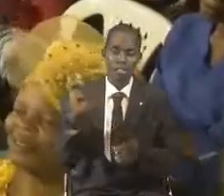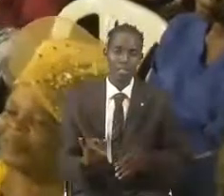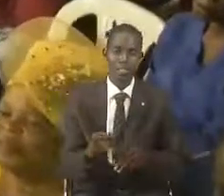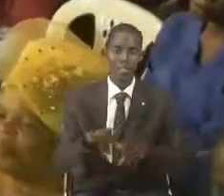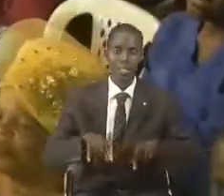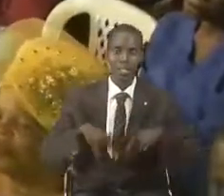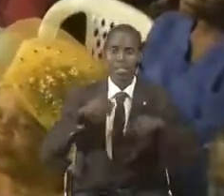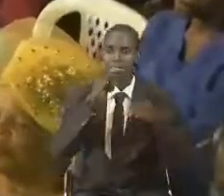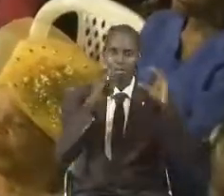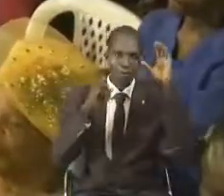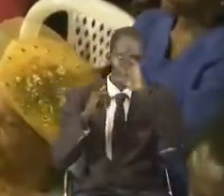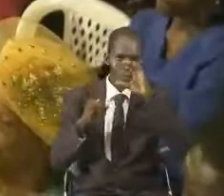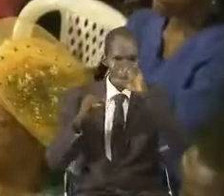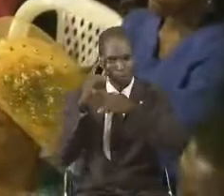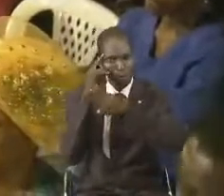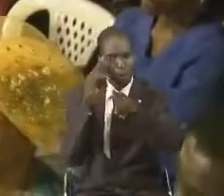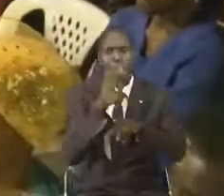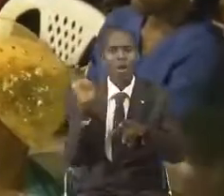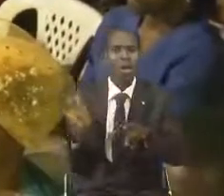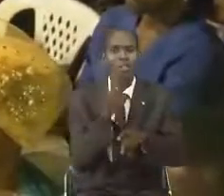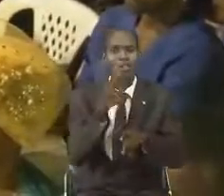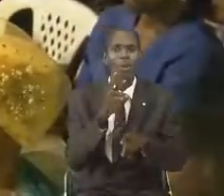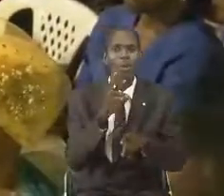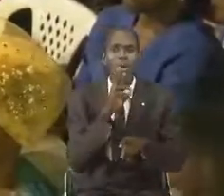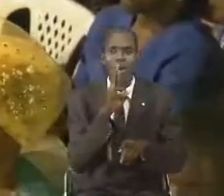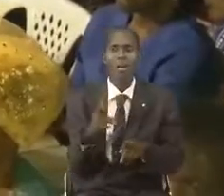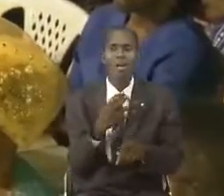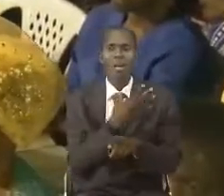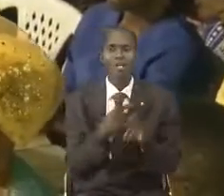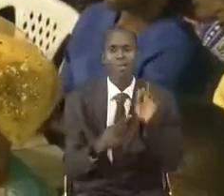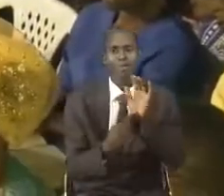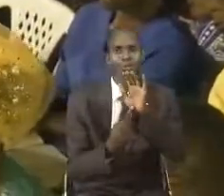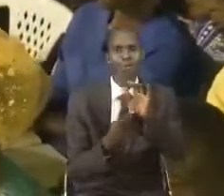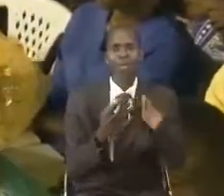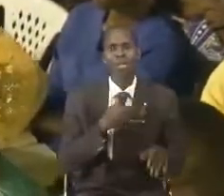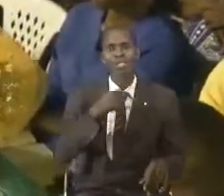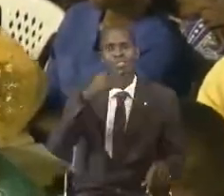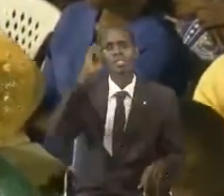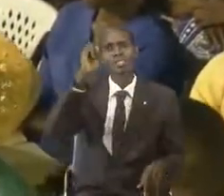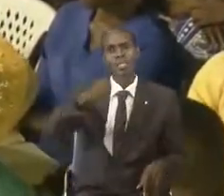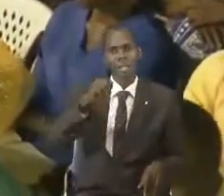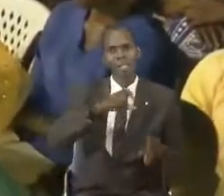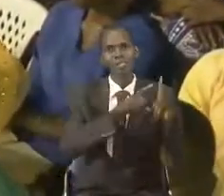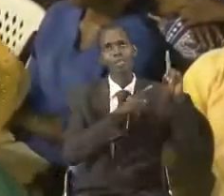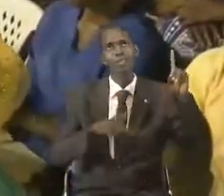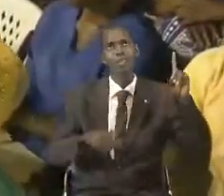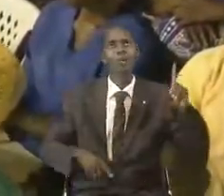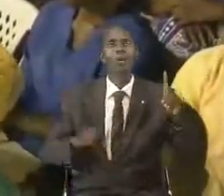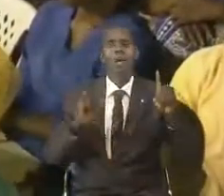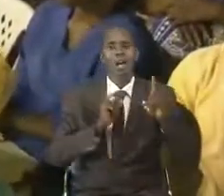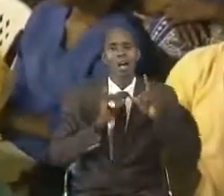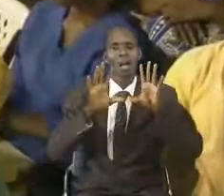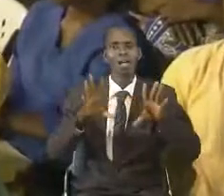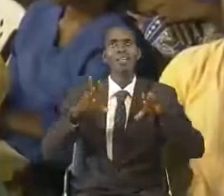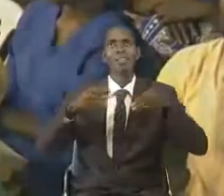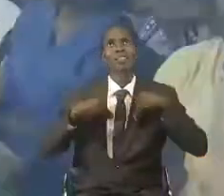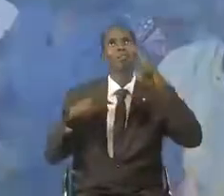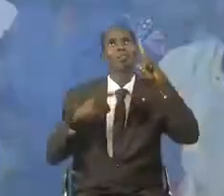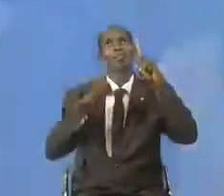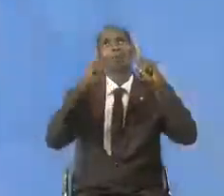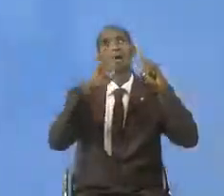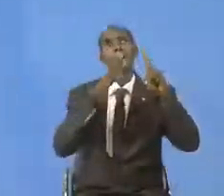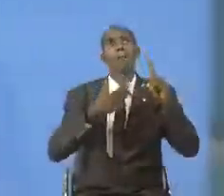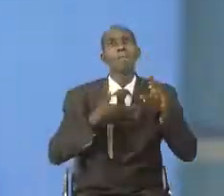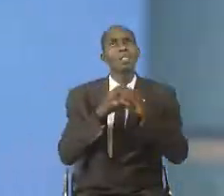that whosoever eternal life is looking for you, wherever you are. And when you indicate and you say,